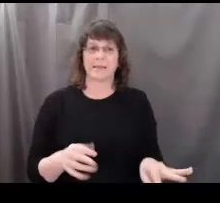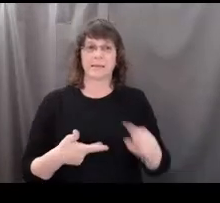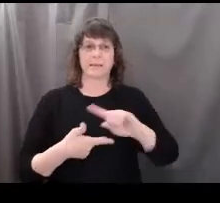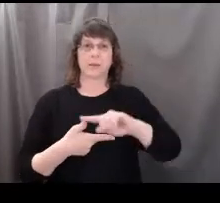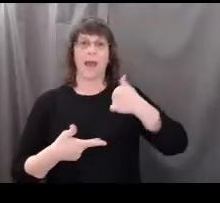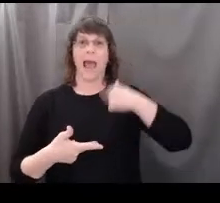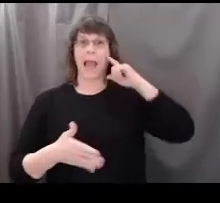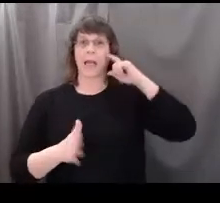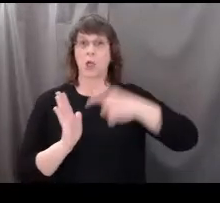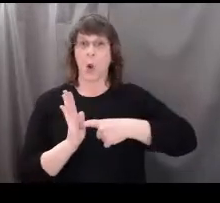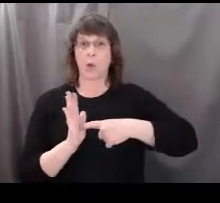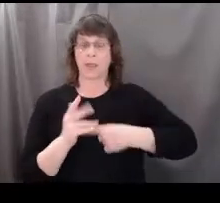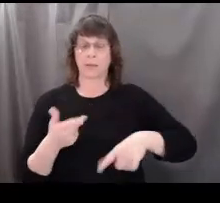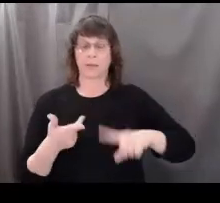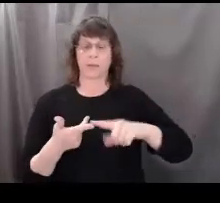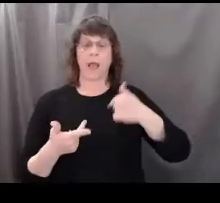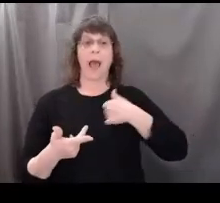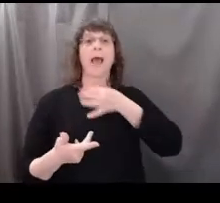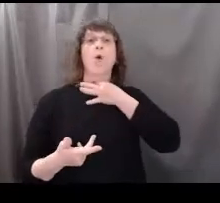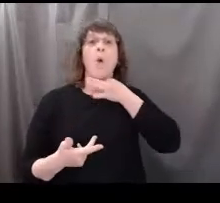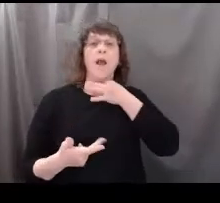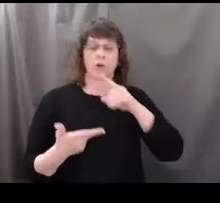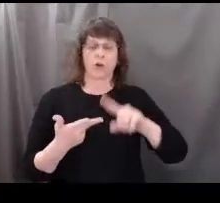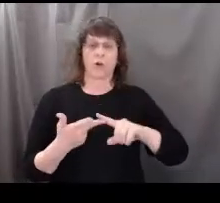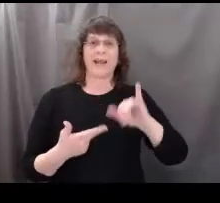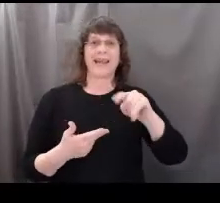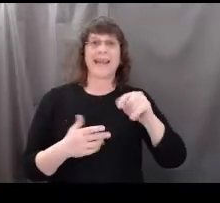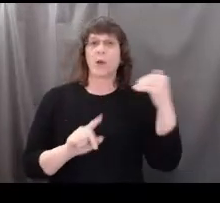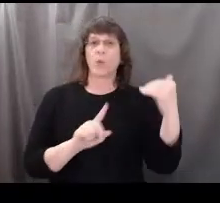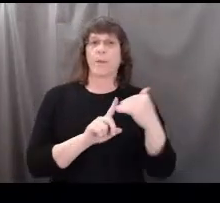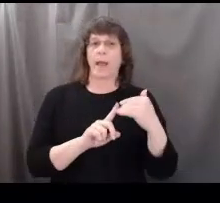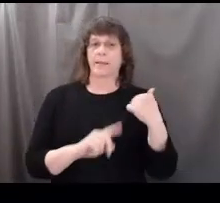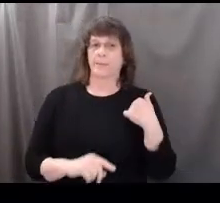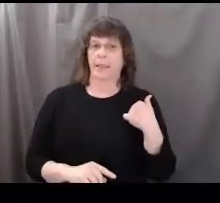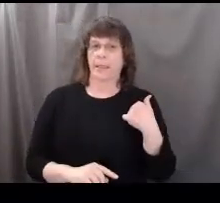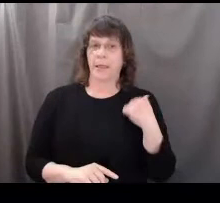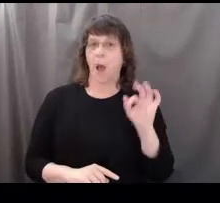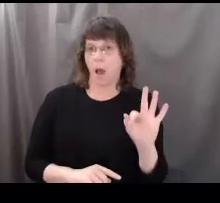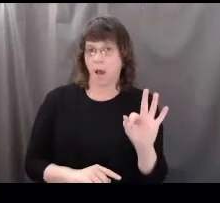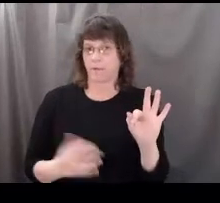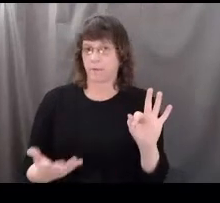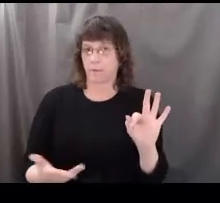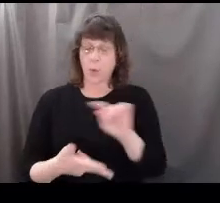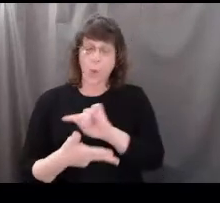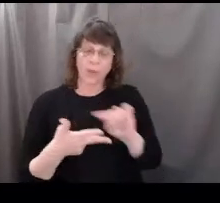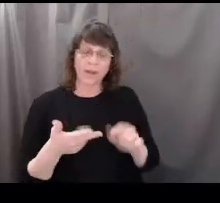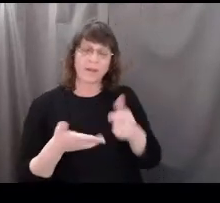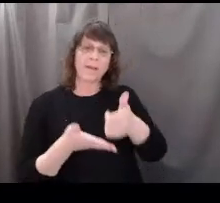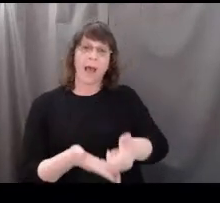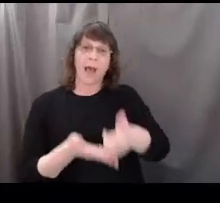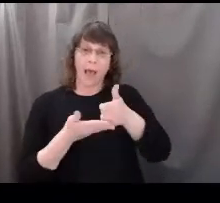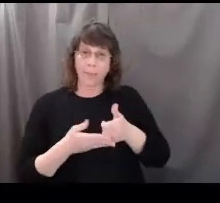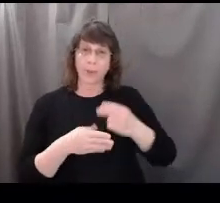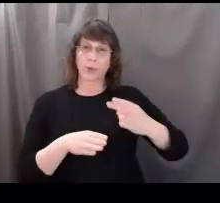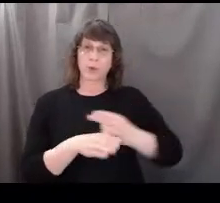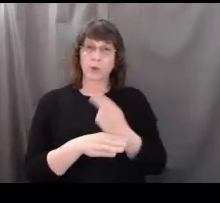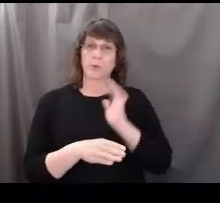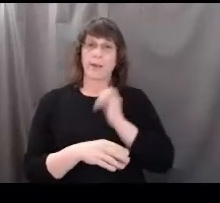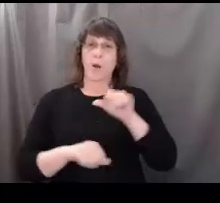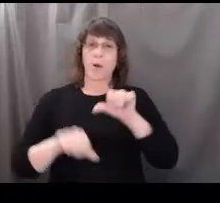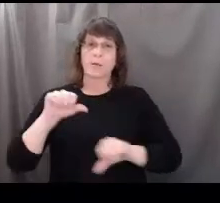noticed, I wonder, it reminds me. And these are going to help us to use our